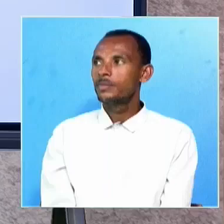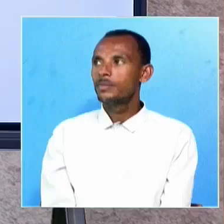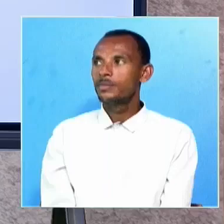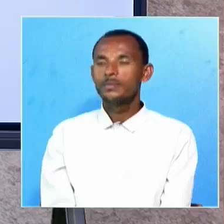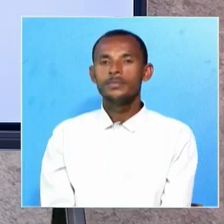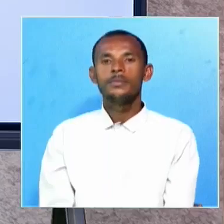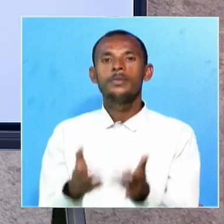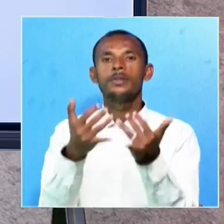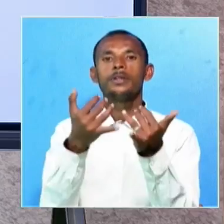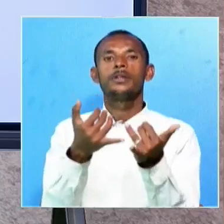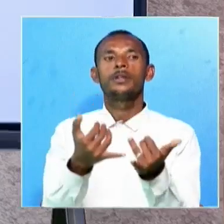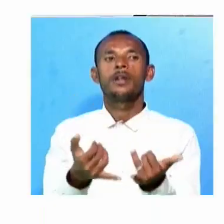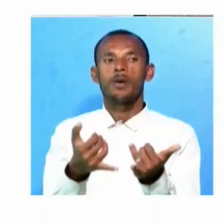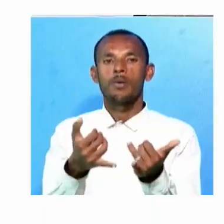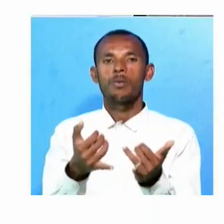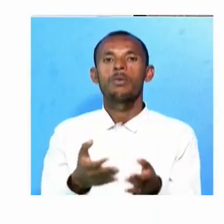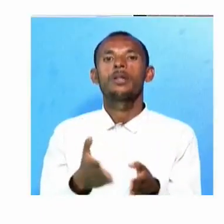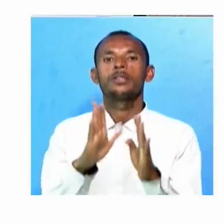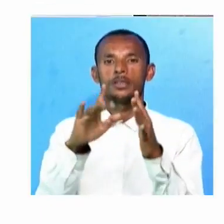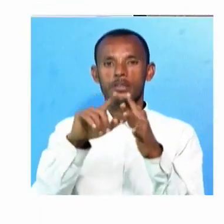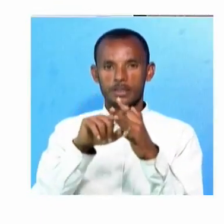Now let's start from